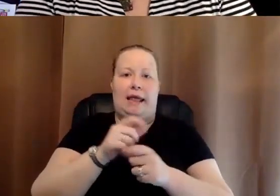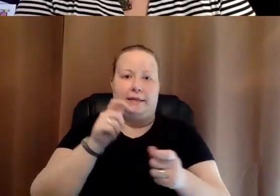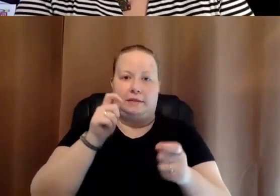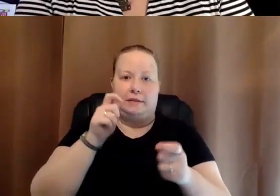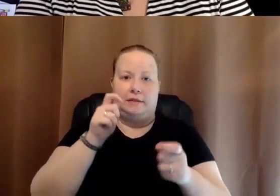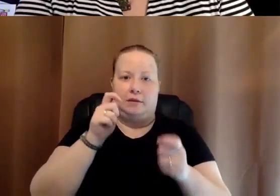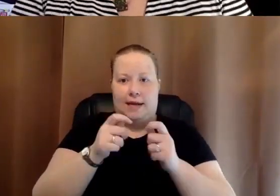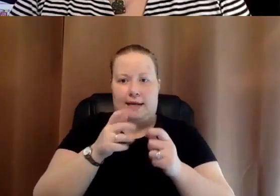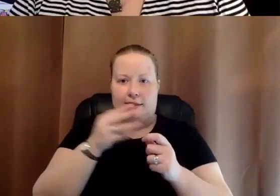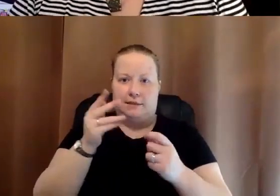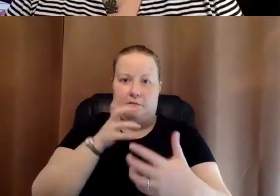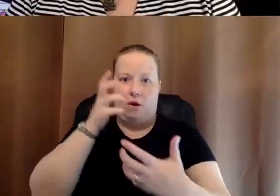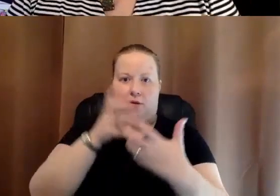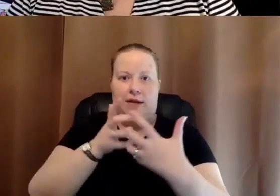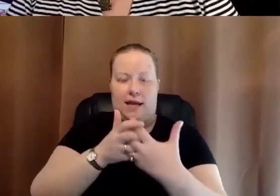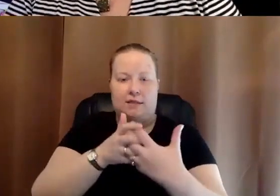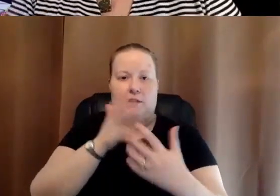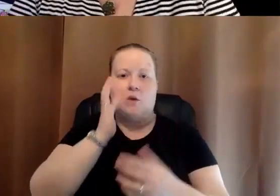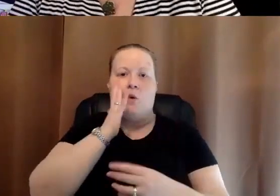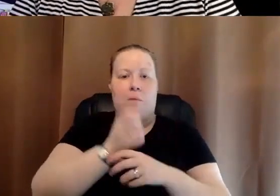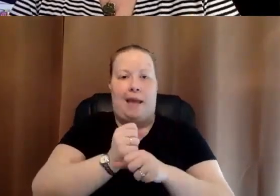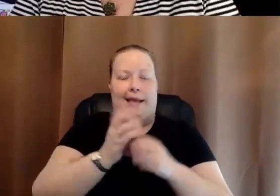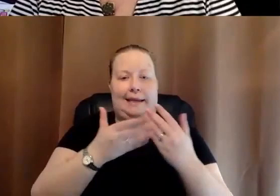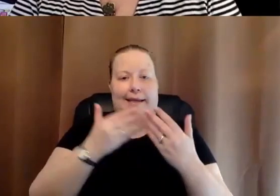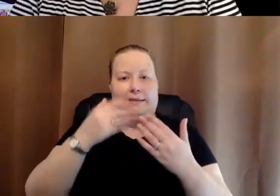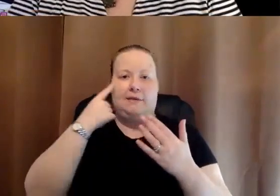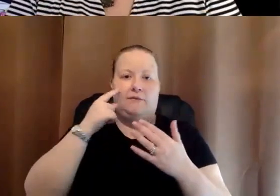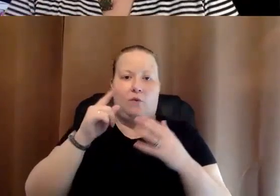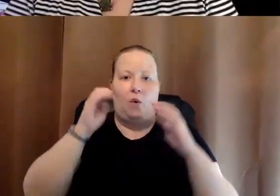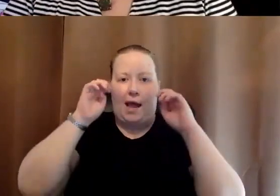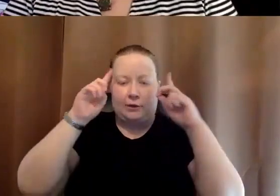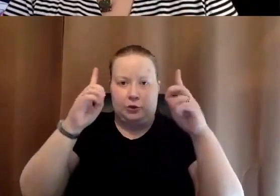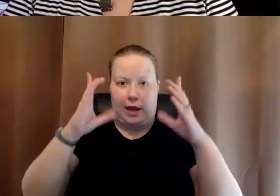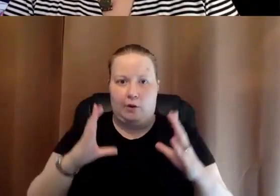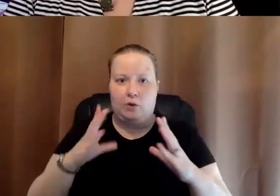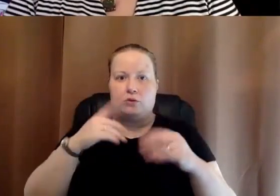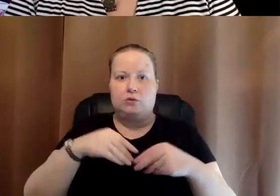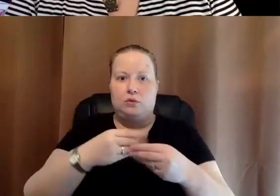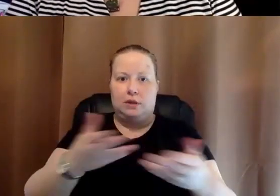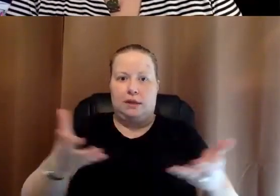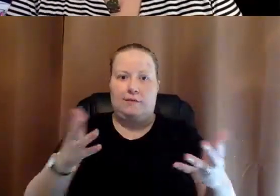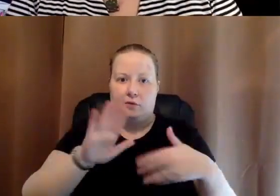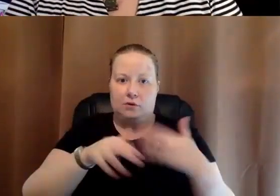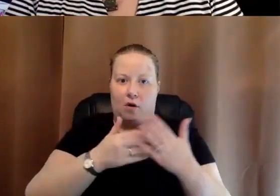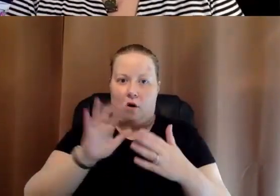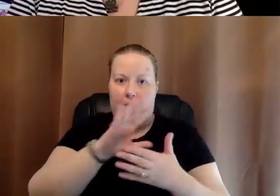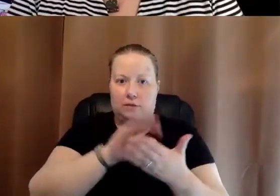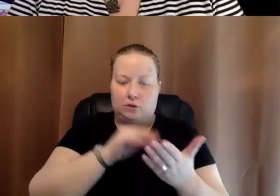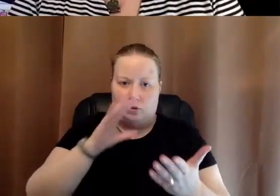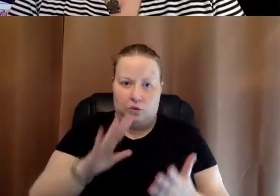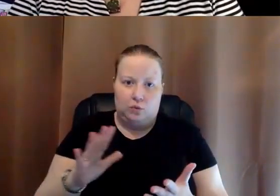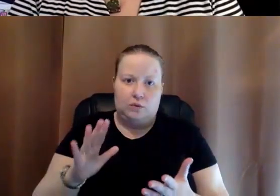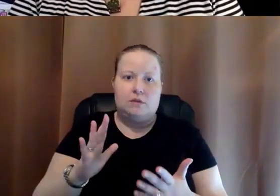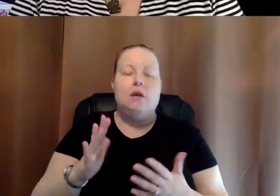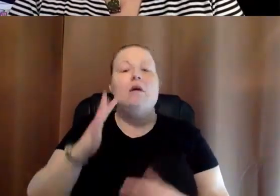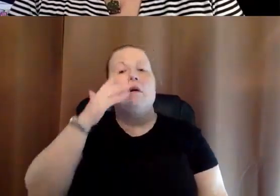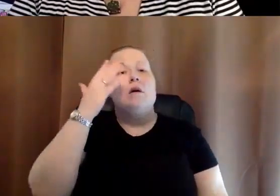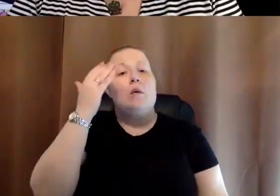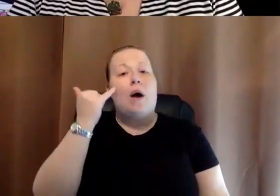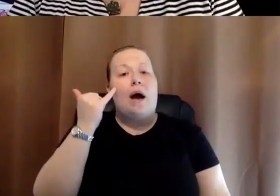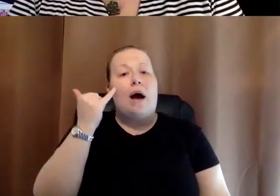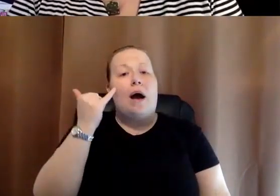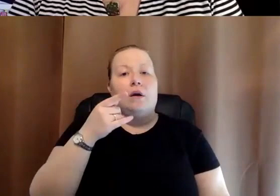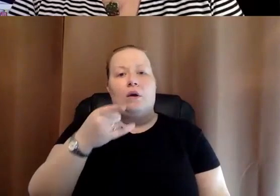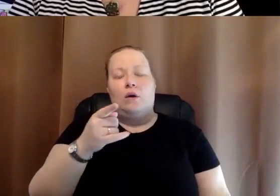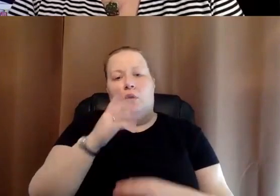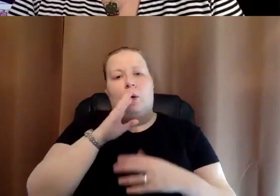are going to make it easy for educators to deliver to all their students. And because you're just going to have a